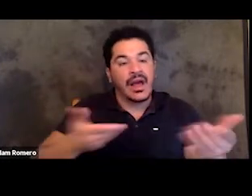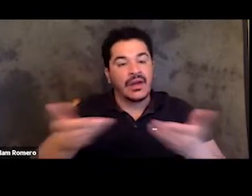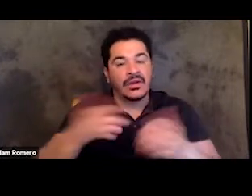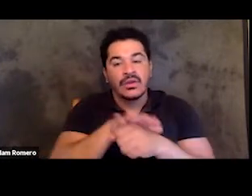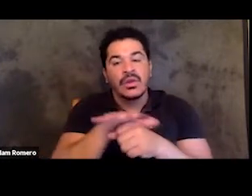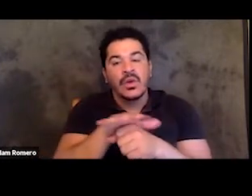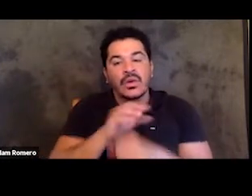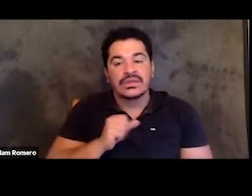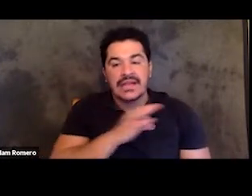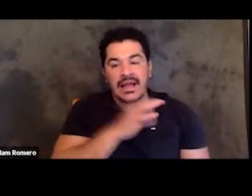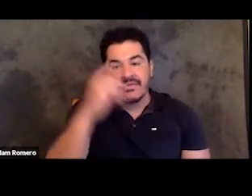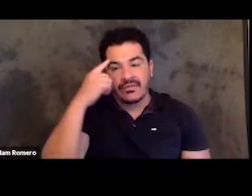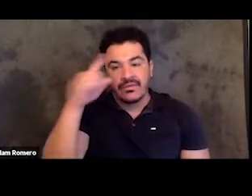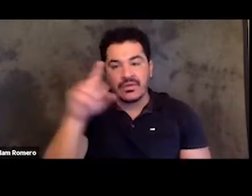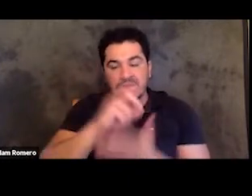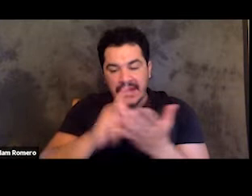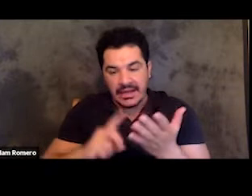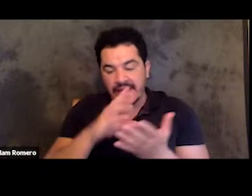services.